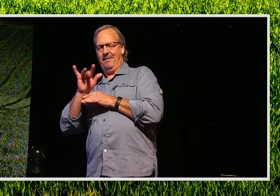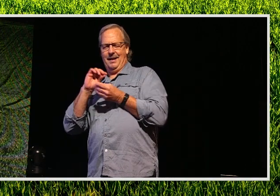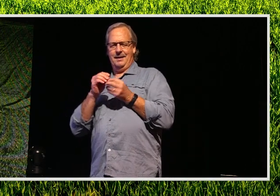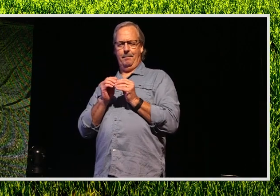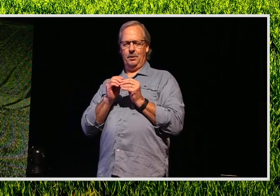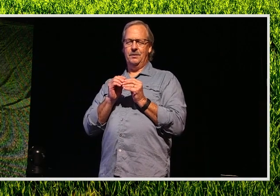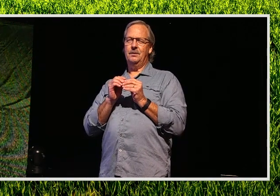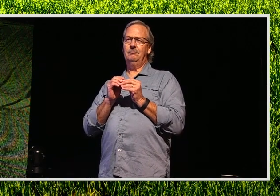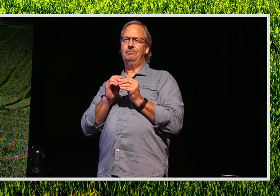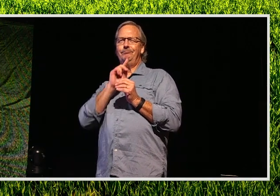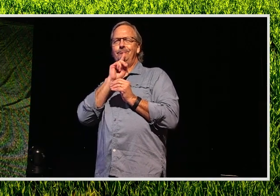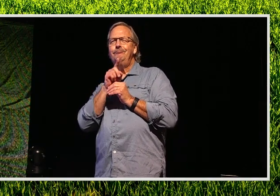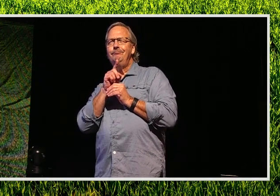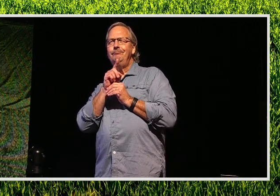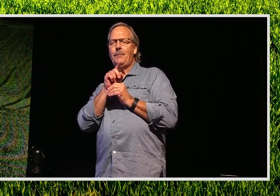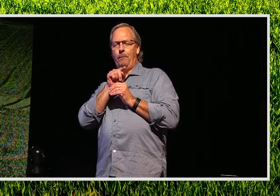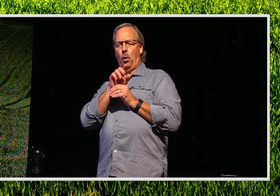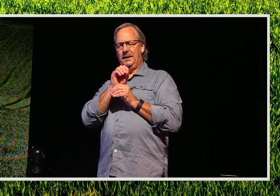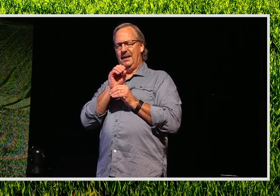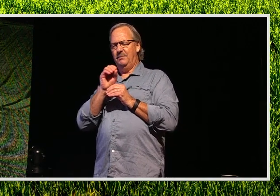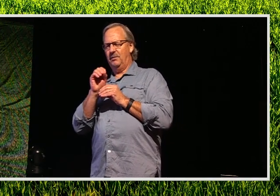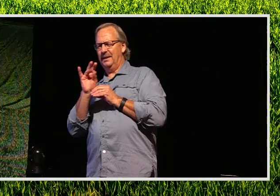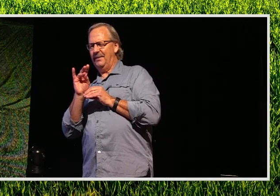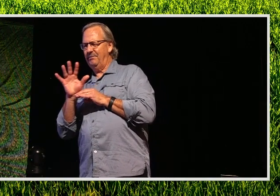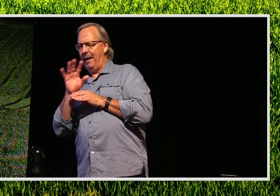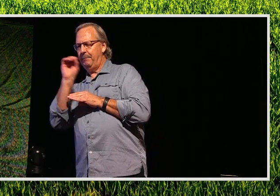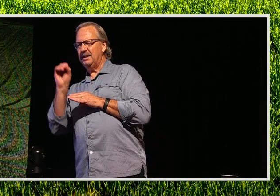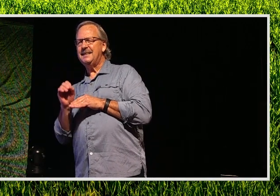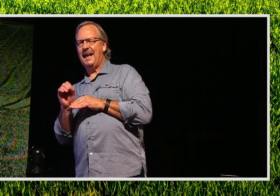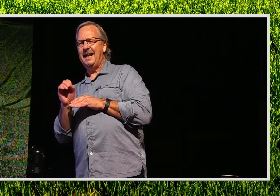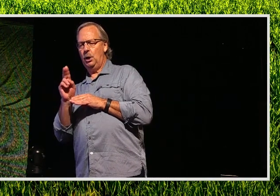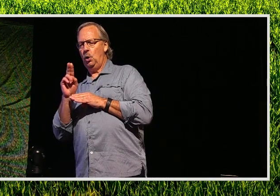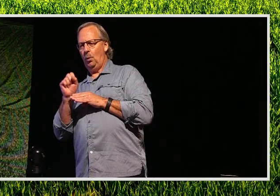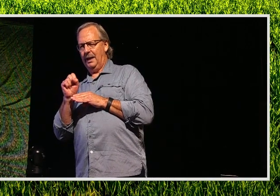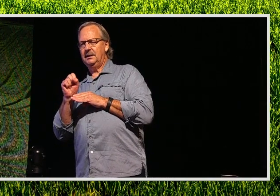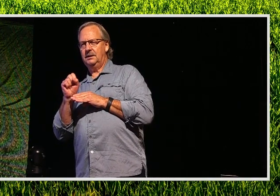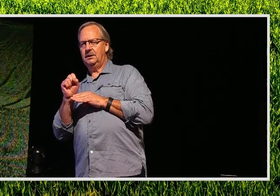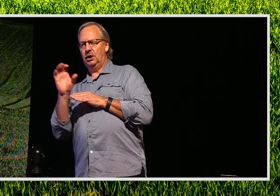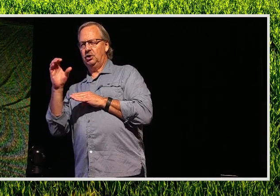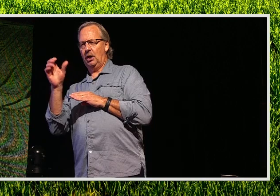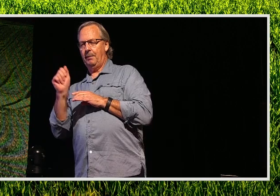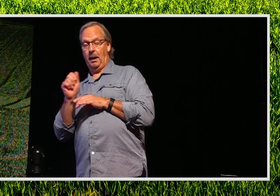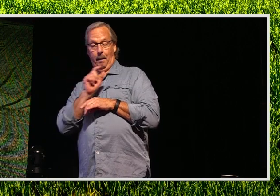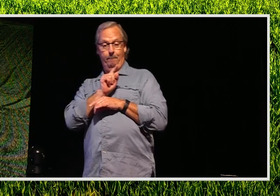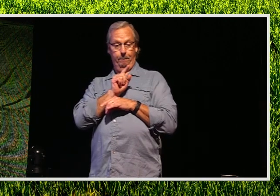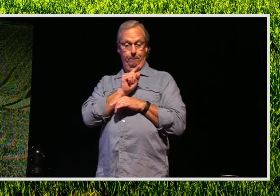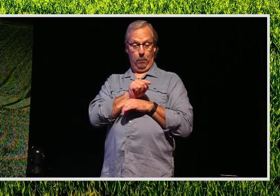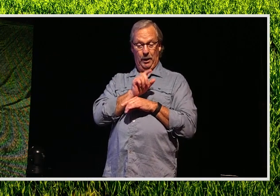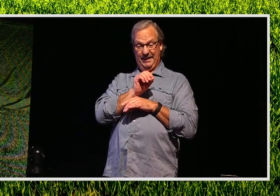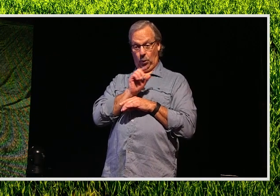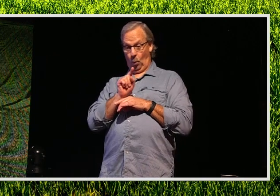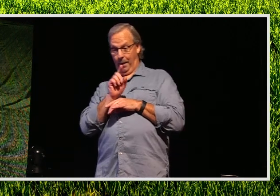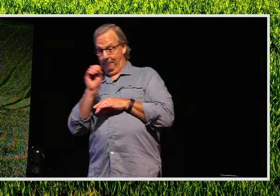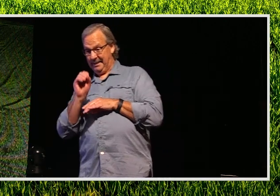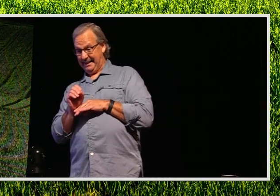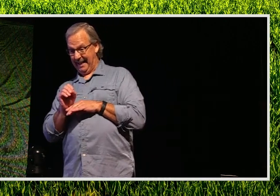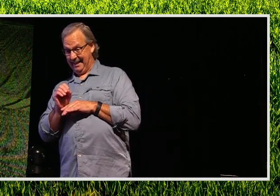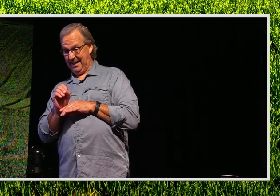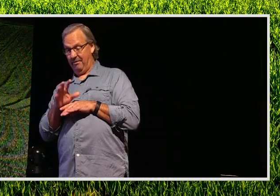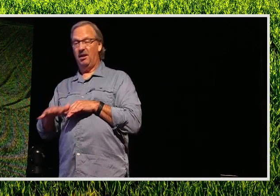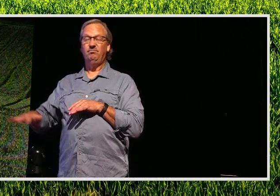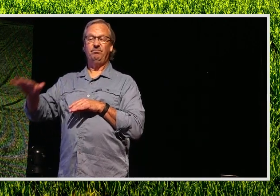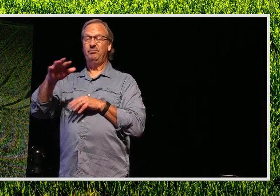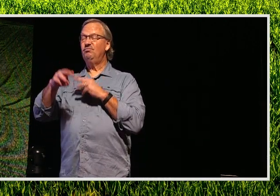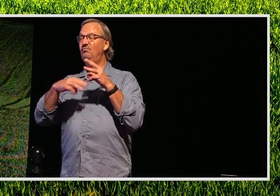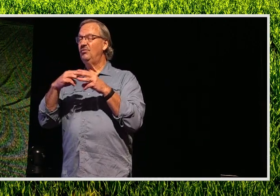are actually only 0.0075% of the US chocolate market and only 0.01% of the Better For You chocolate market overall.